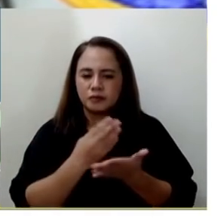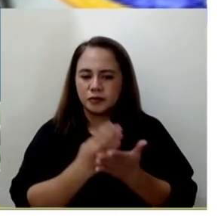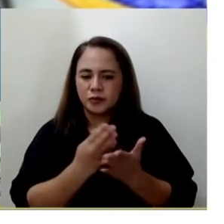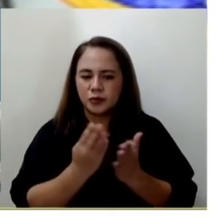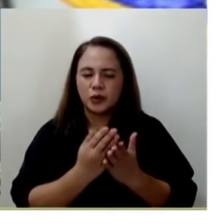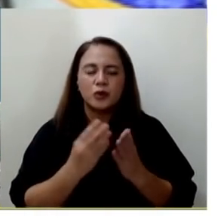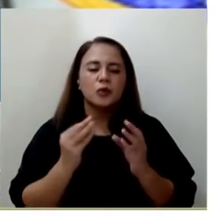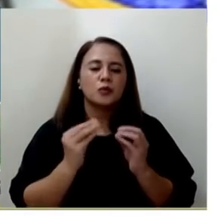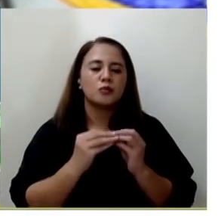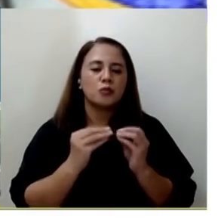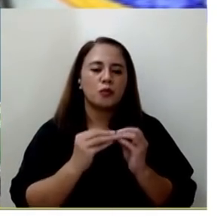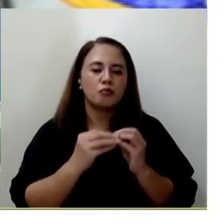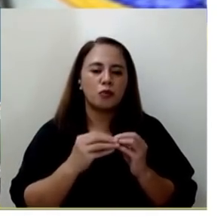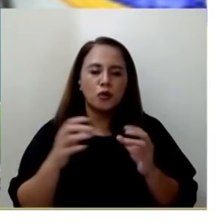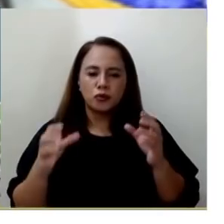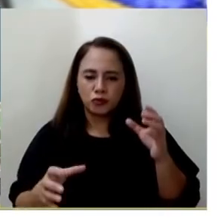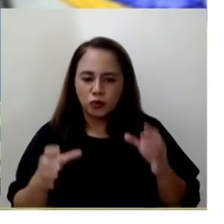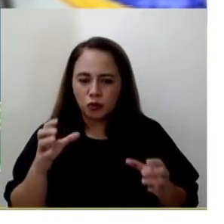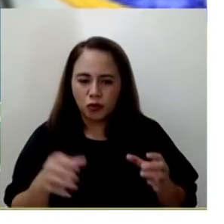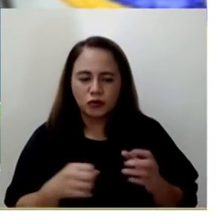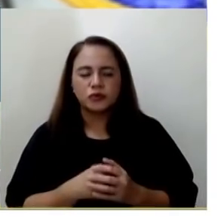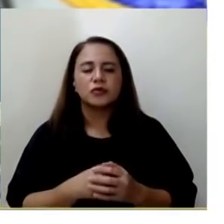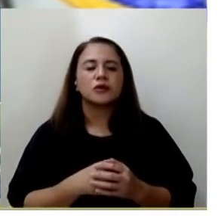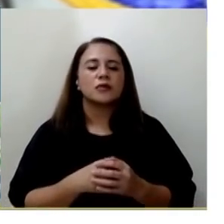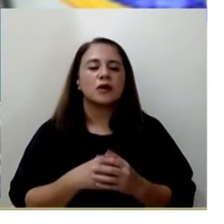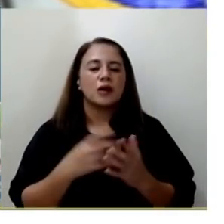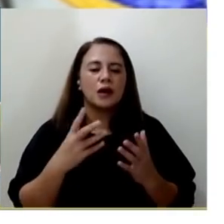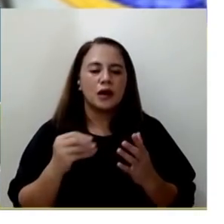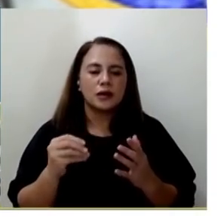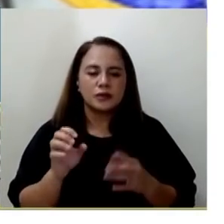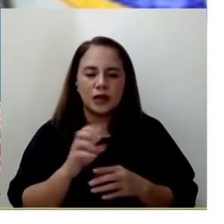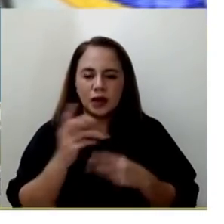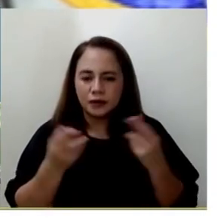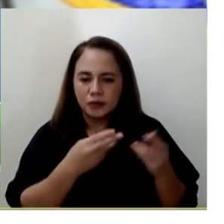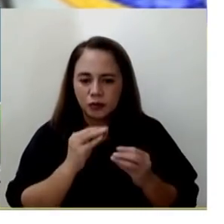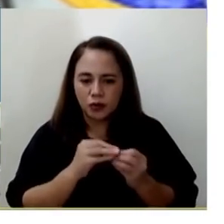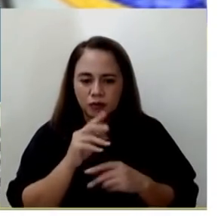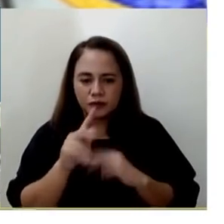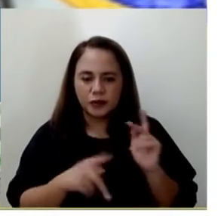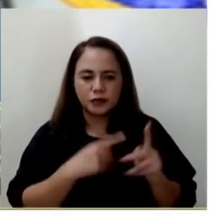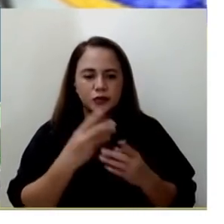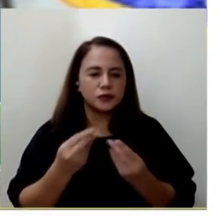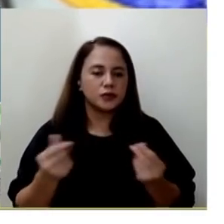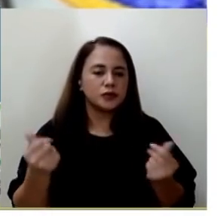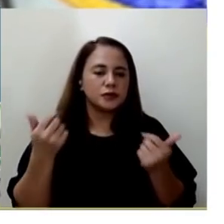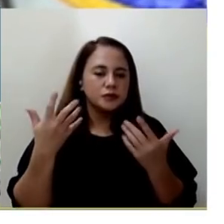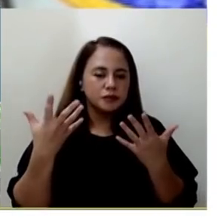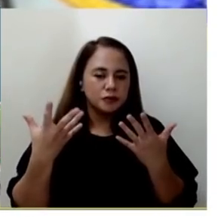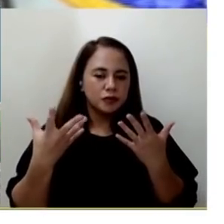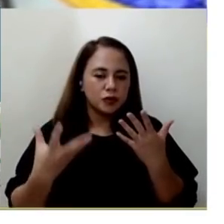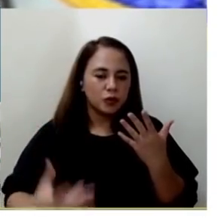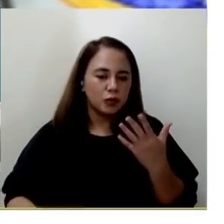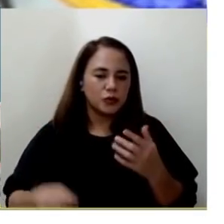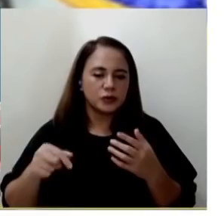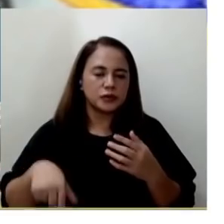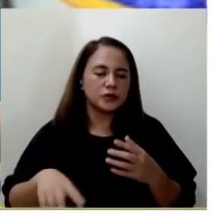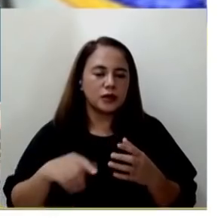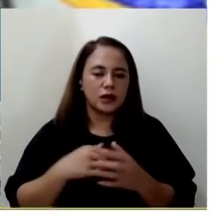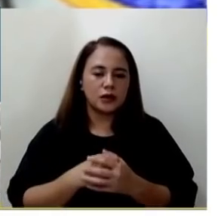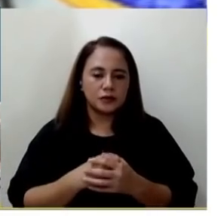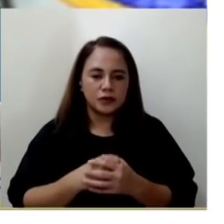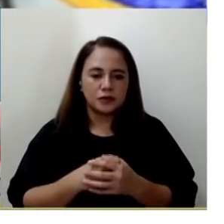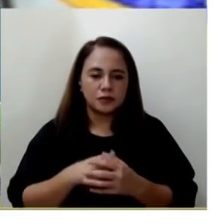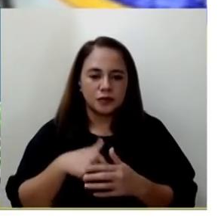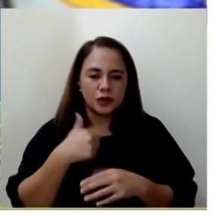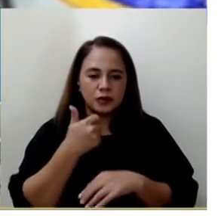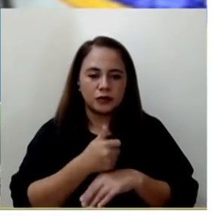more courts, so it can build more courts, employ more people to address corruption in all levels of government, and put up the offices in